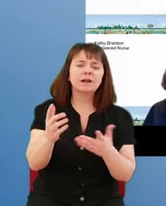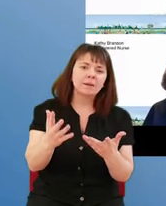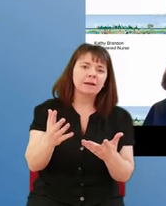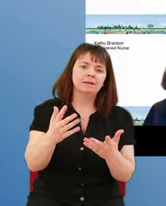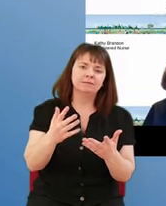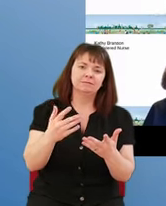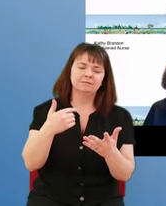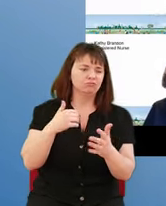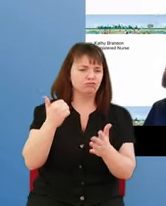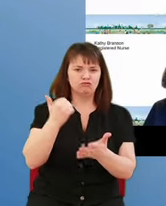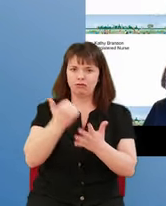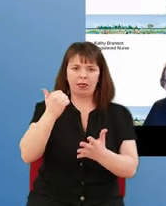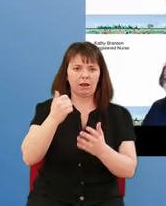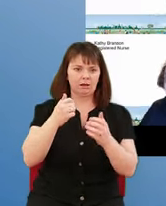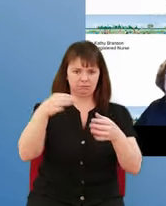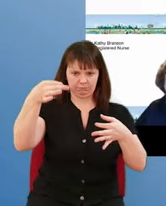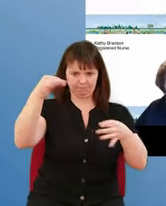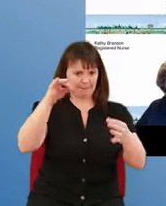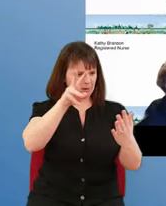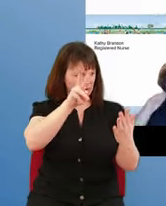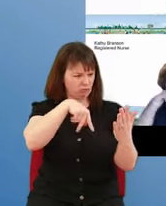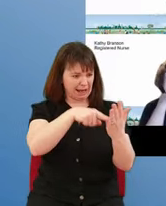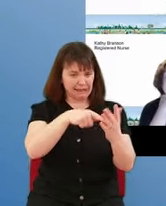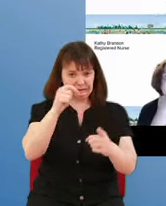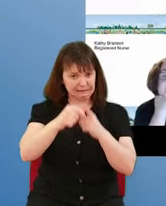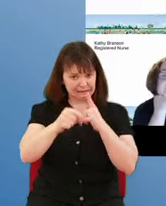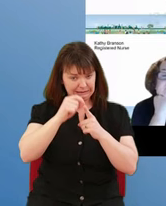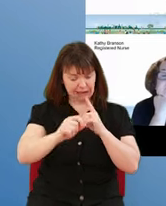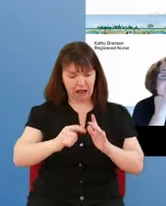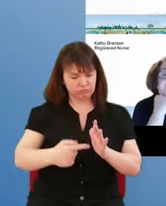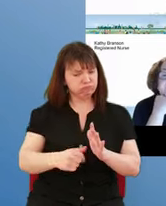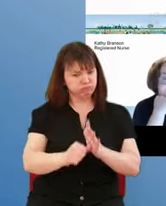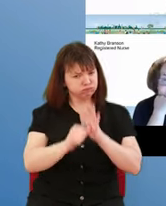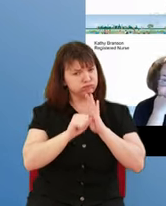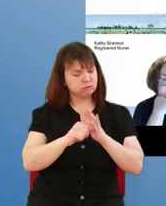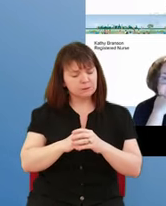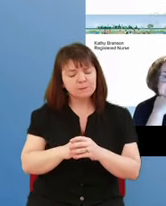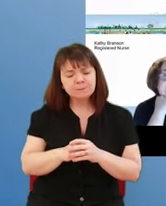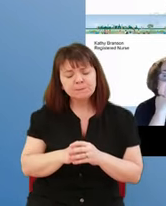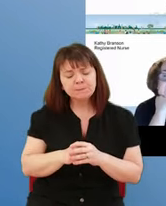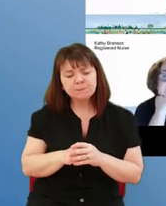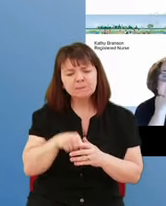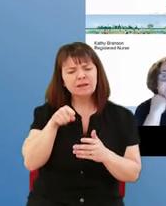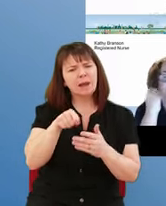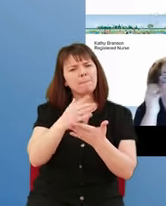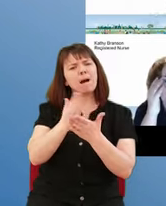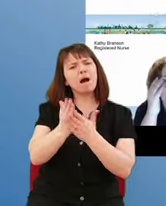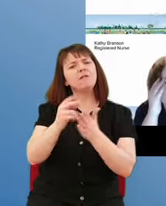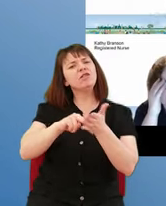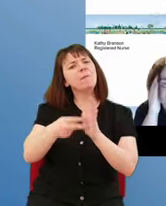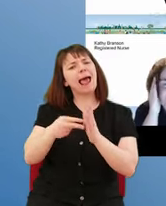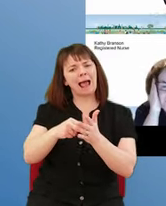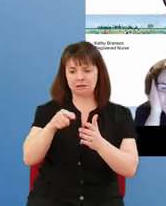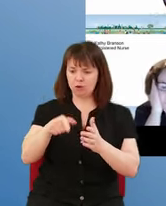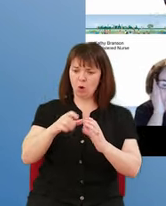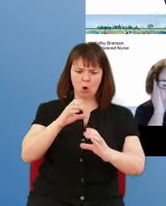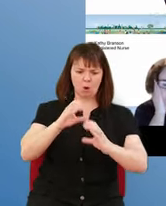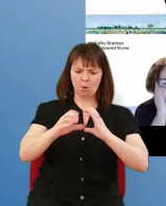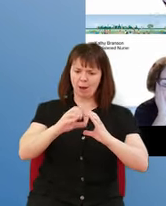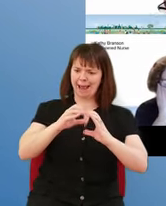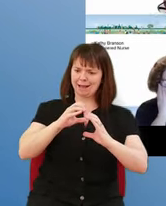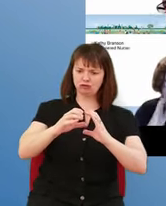the part of the plan that involves communicating these changes to the public? Because I'm sure people want to know, if any changes take